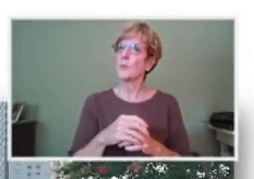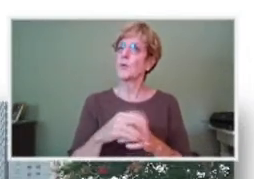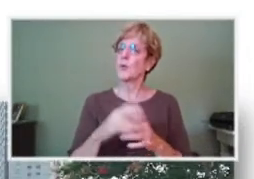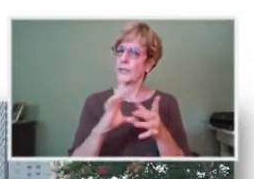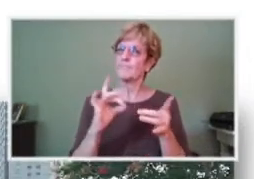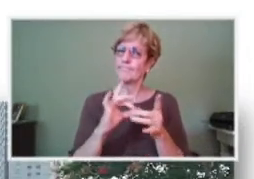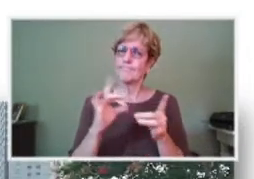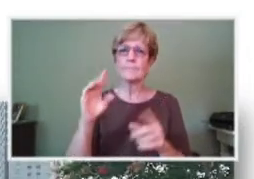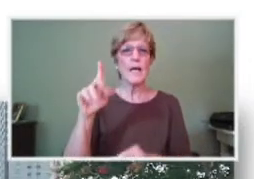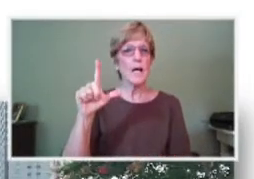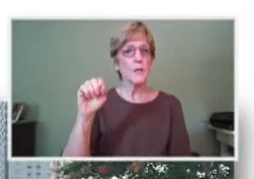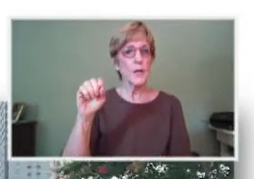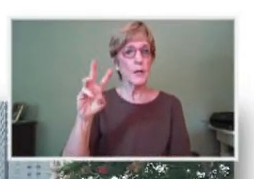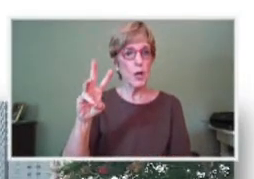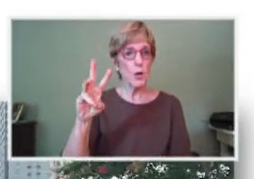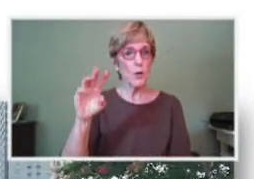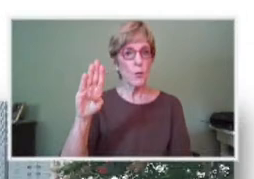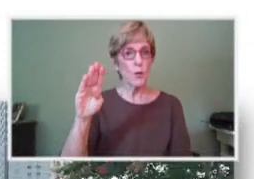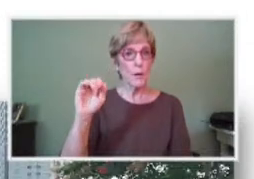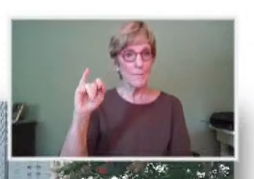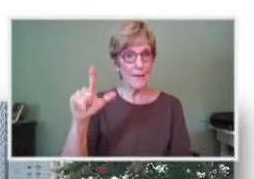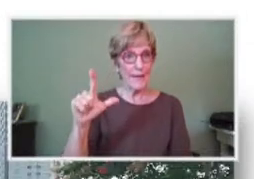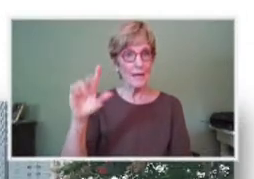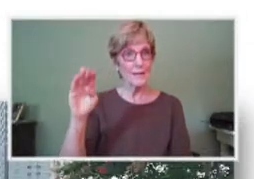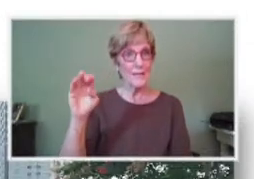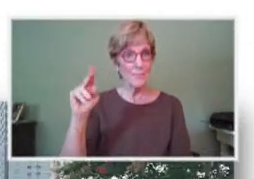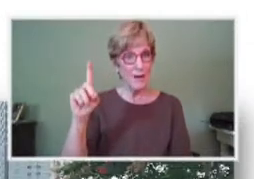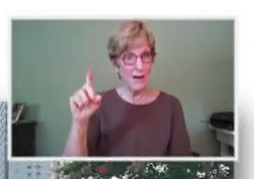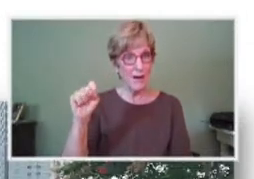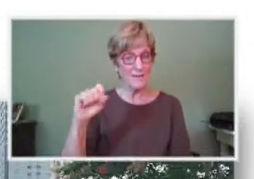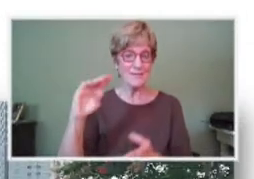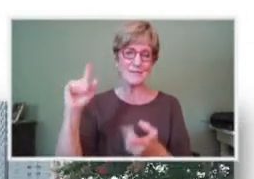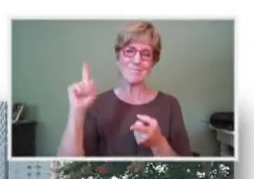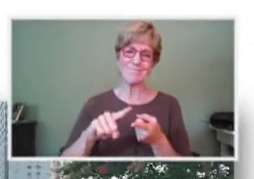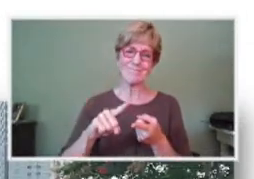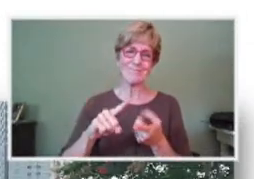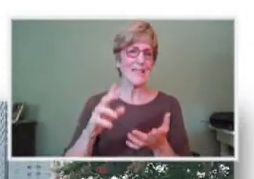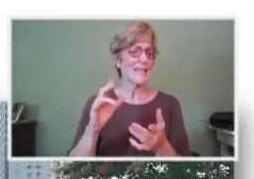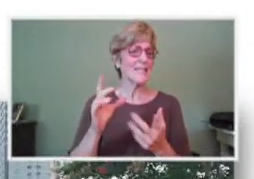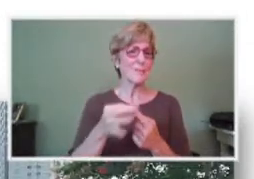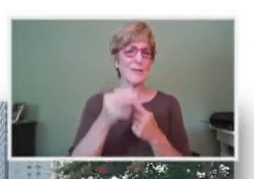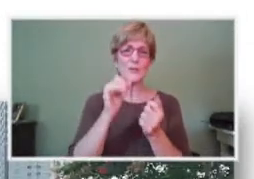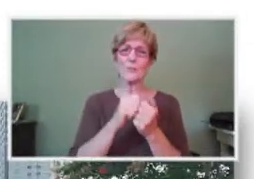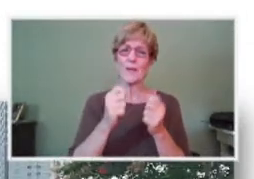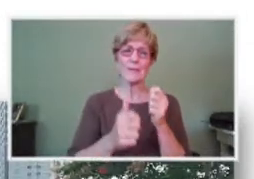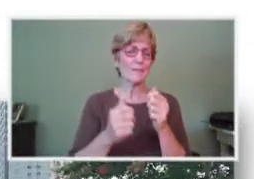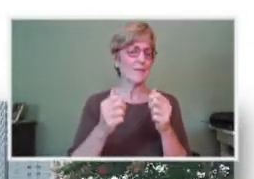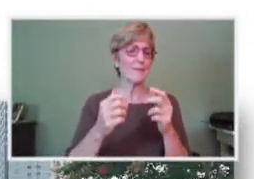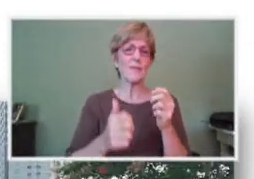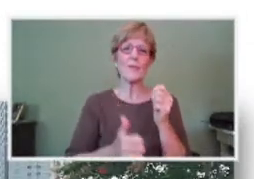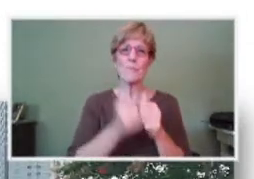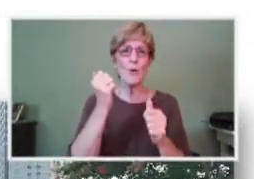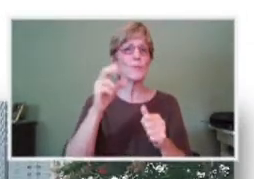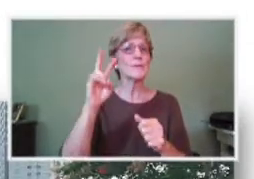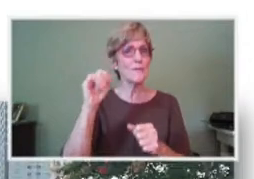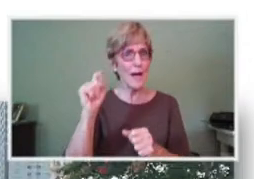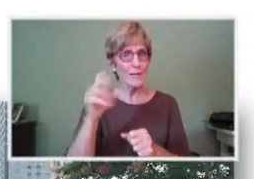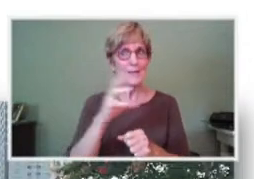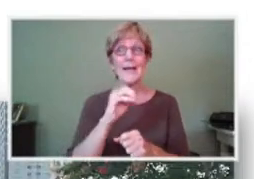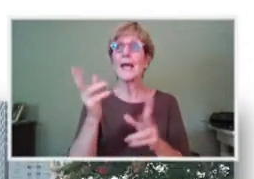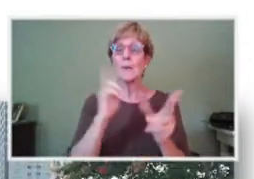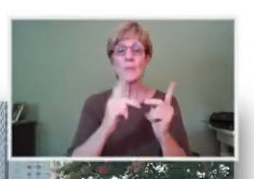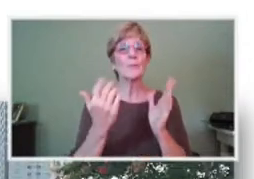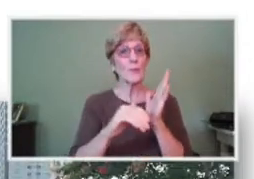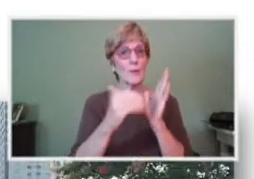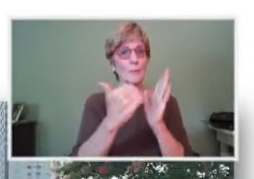bond issues that we're seeing, particularly with the most violent criminals and the repeat offenders. If you look at our violent